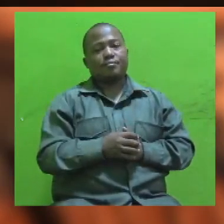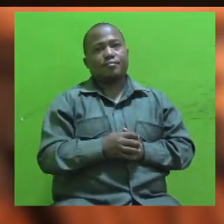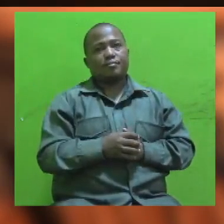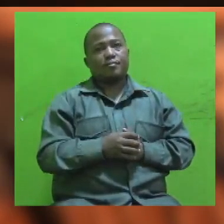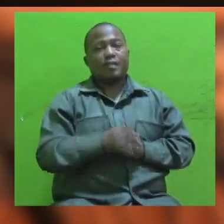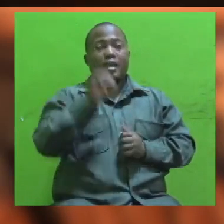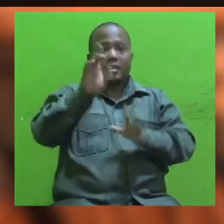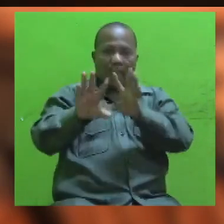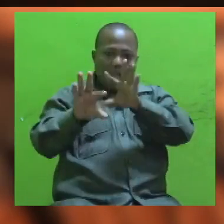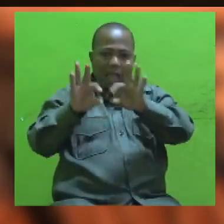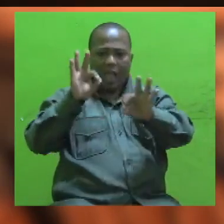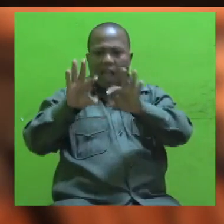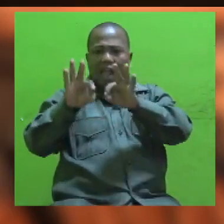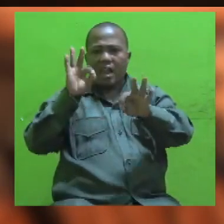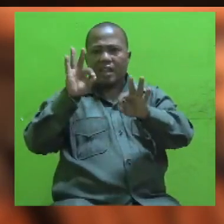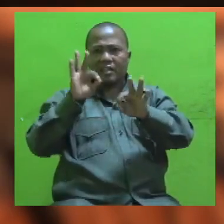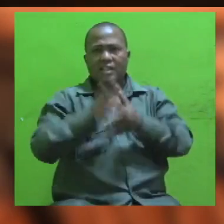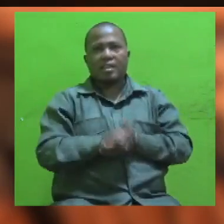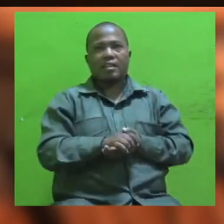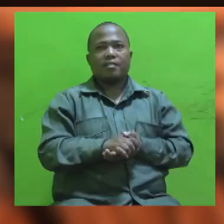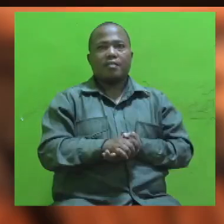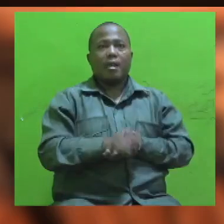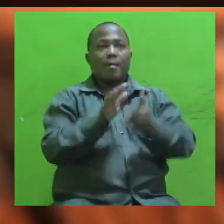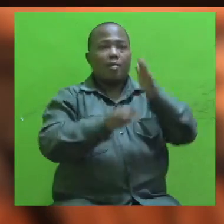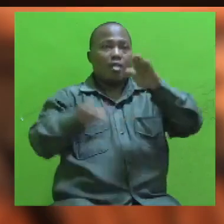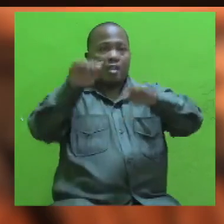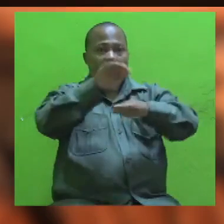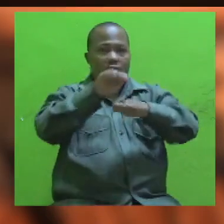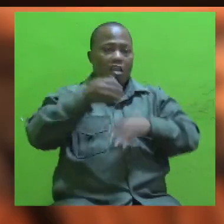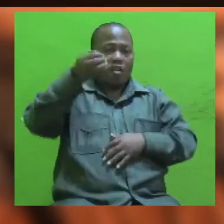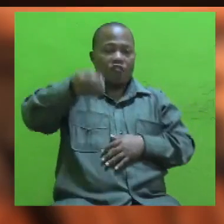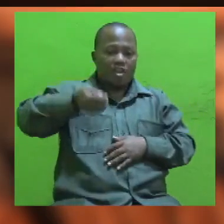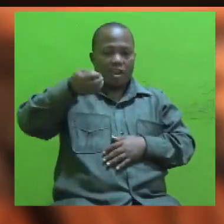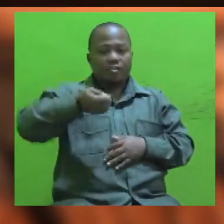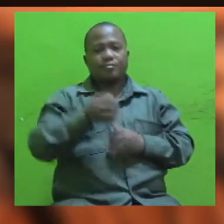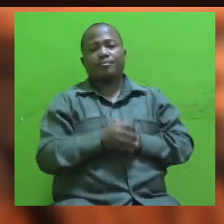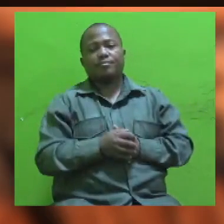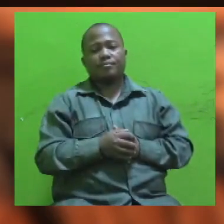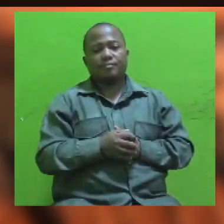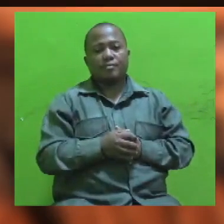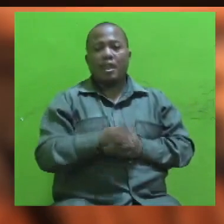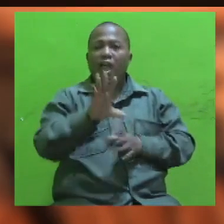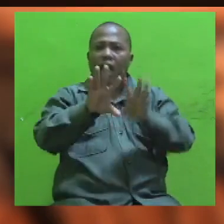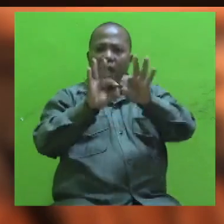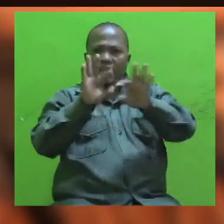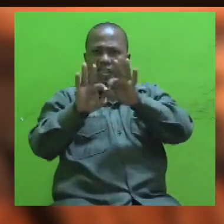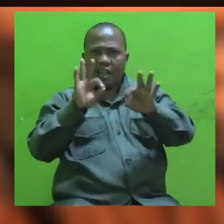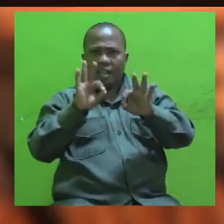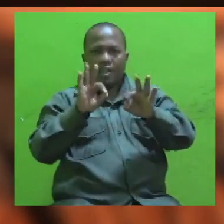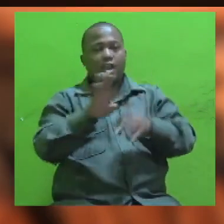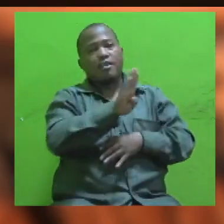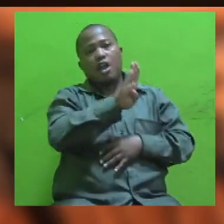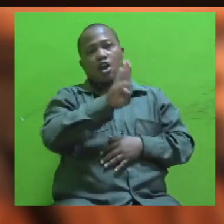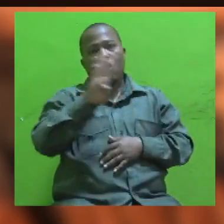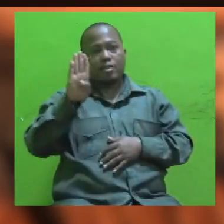law within the areas. This is a democracy, you have seen. Another important thing, in the village assembly, it